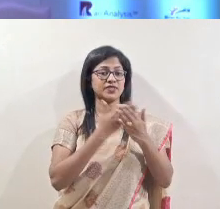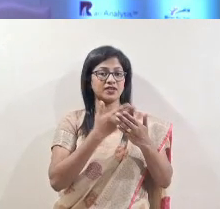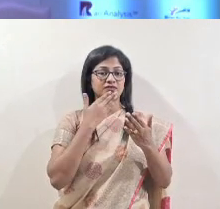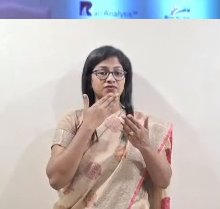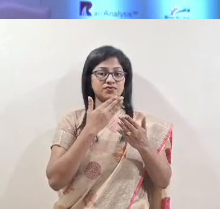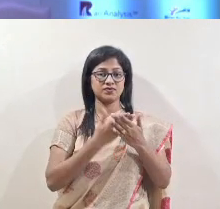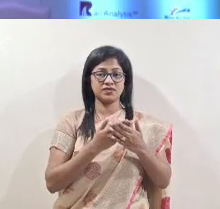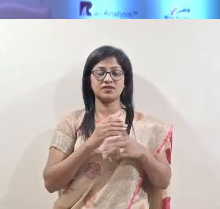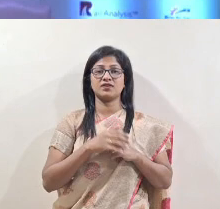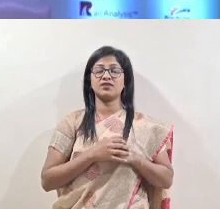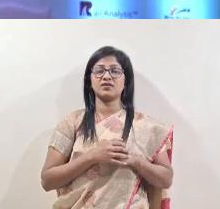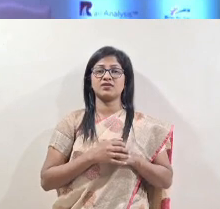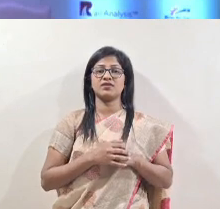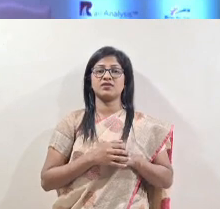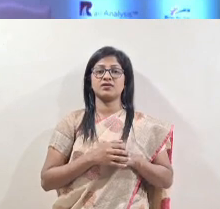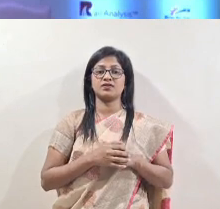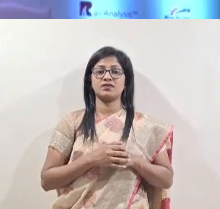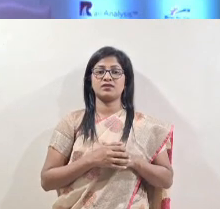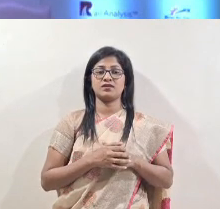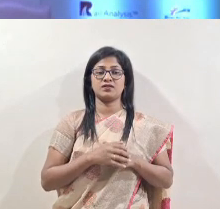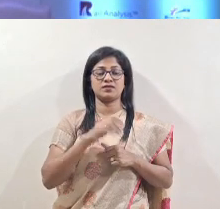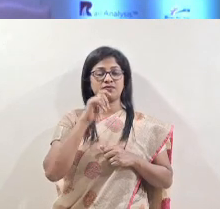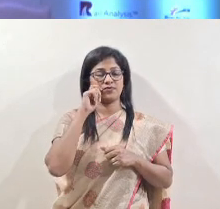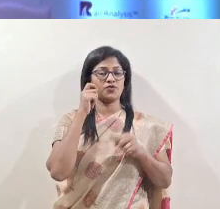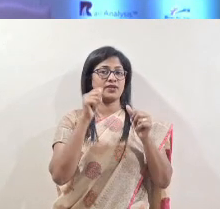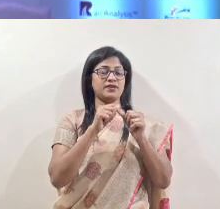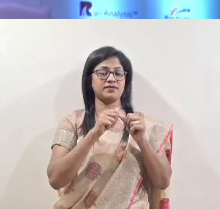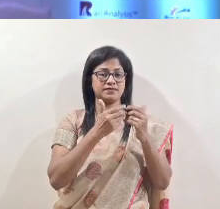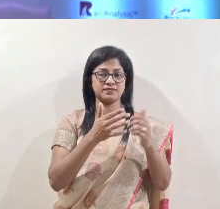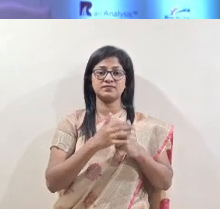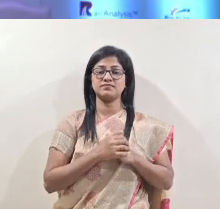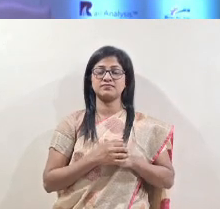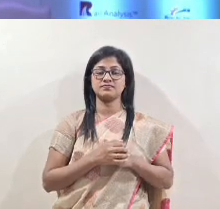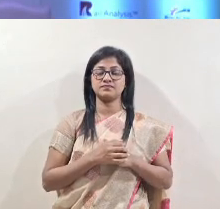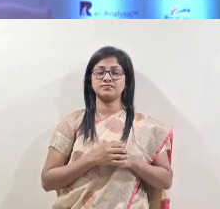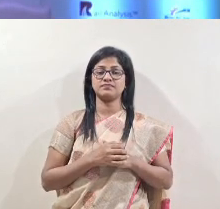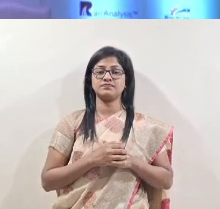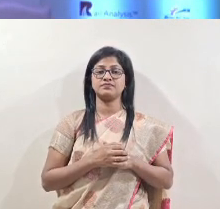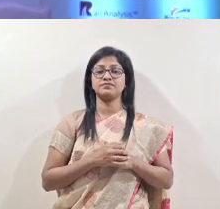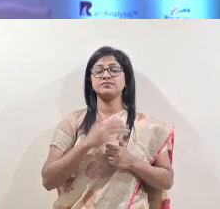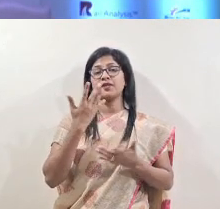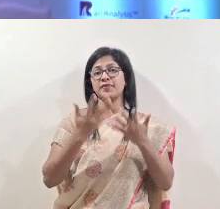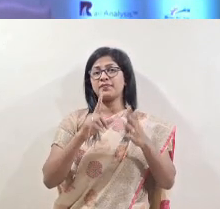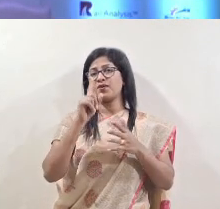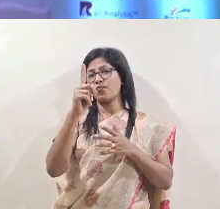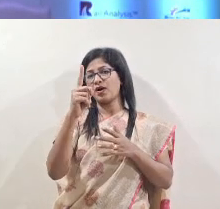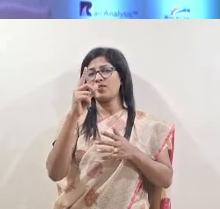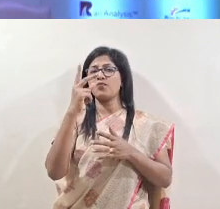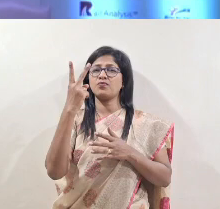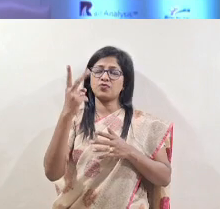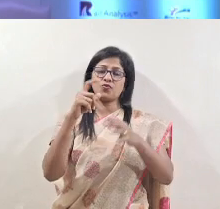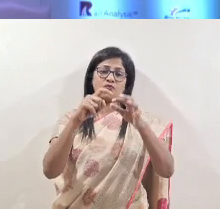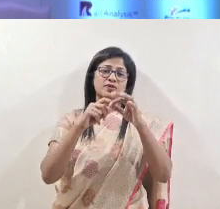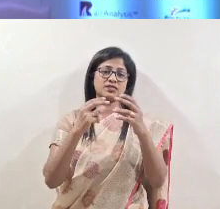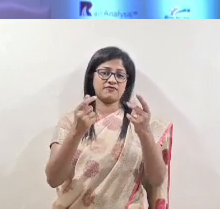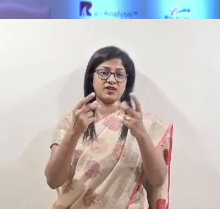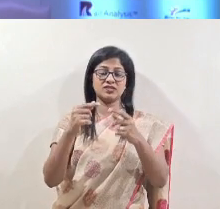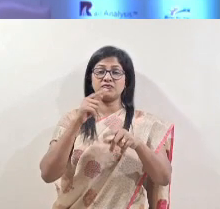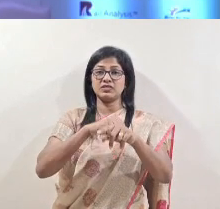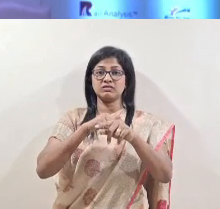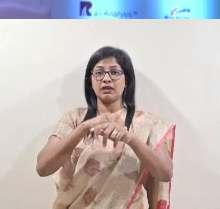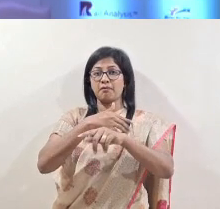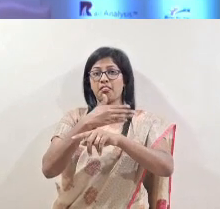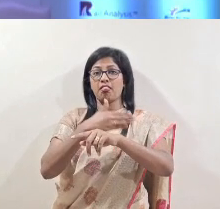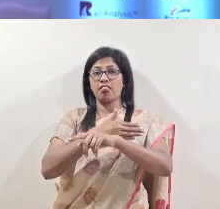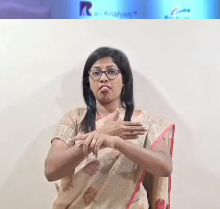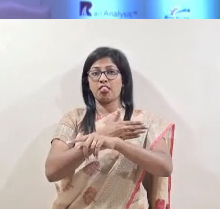you, Mr. Anuj. If we can have one or two quick questions, because we are already lagging behind